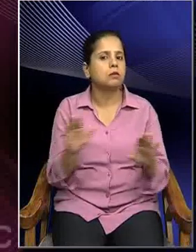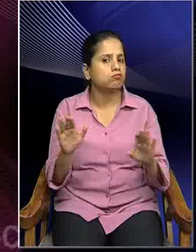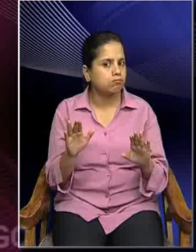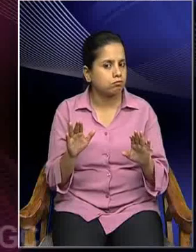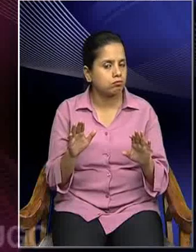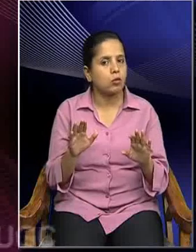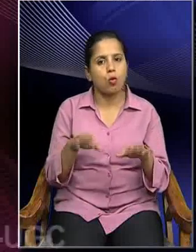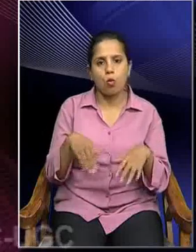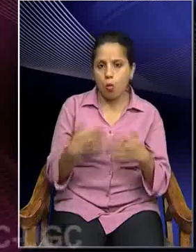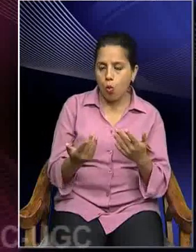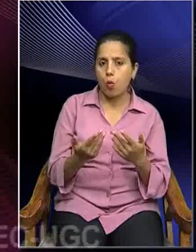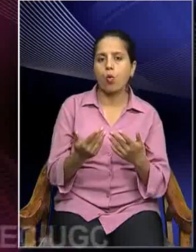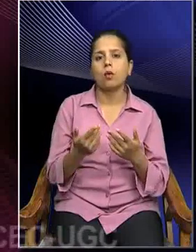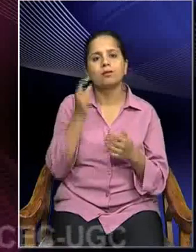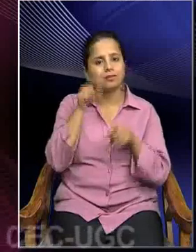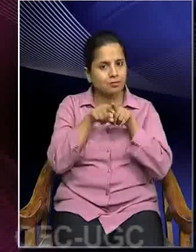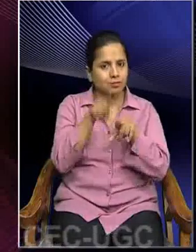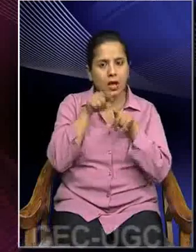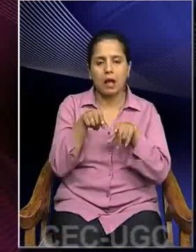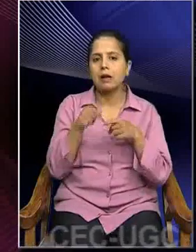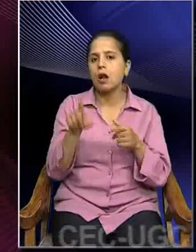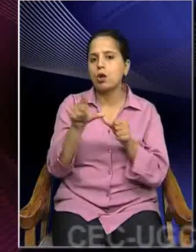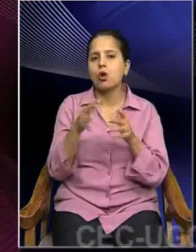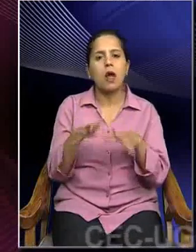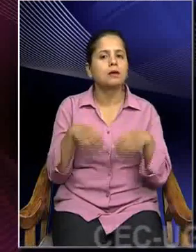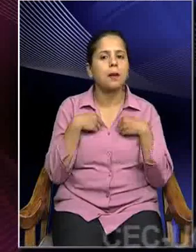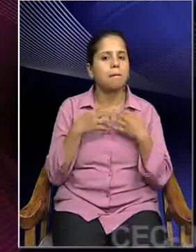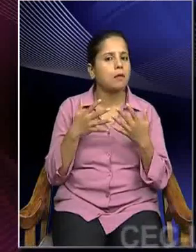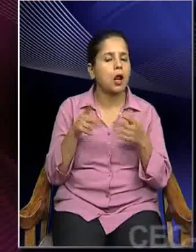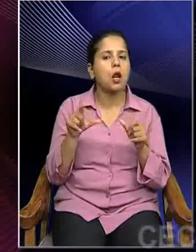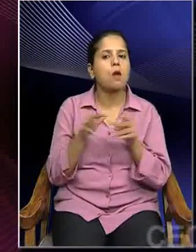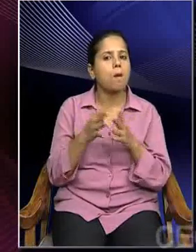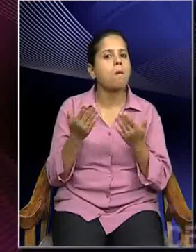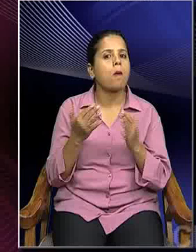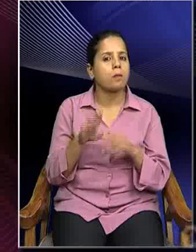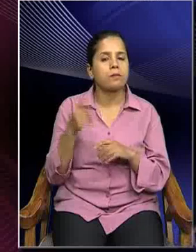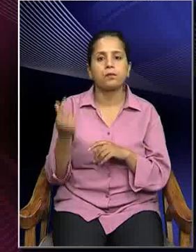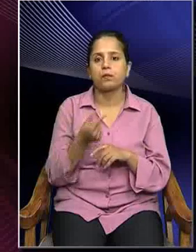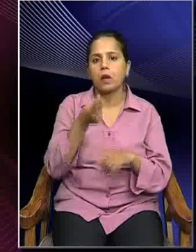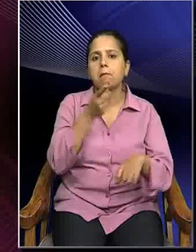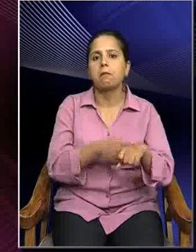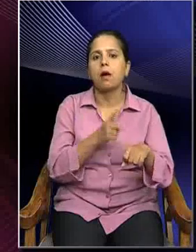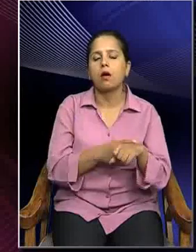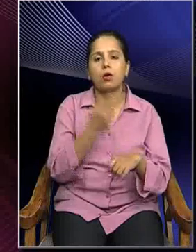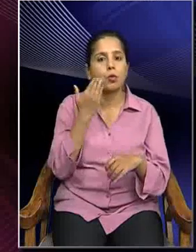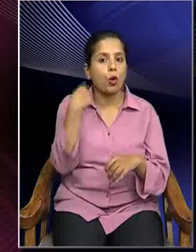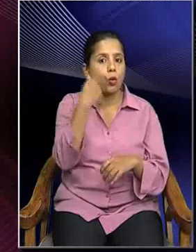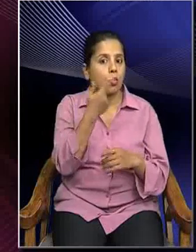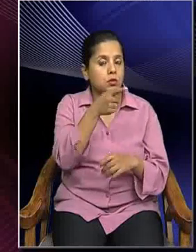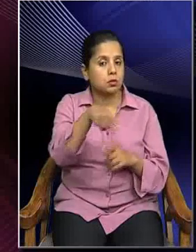legally kind of not accepted, and there could be laws which could be used to punish people who